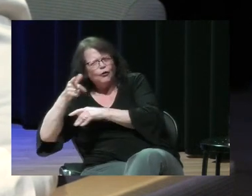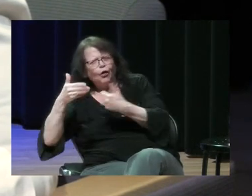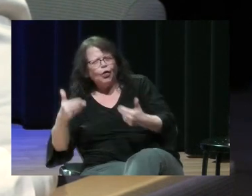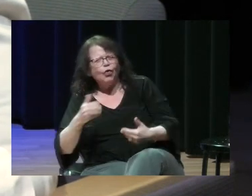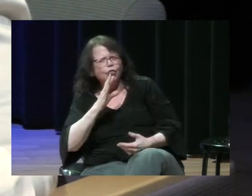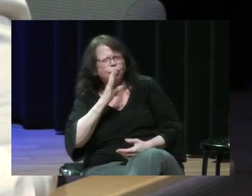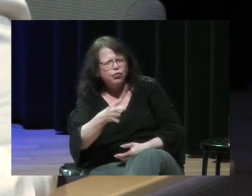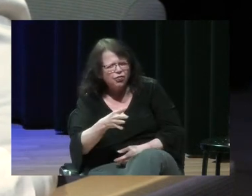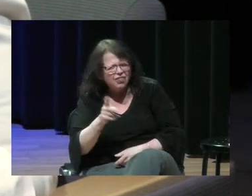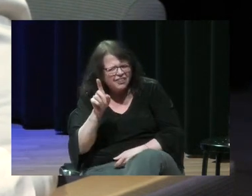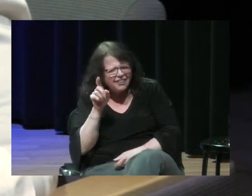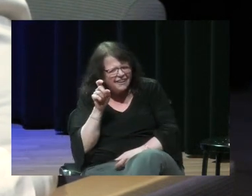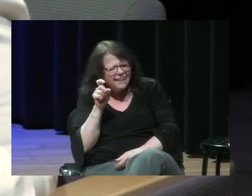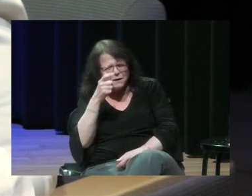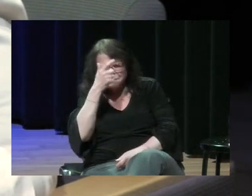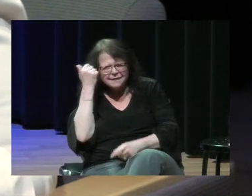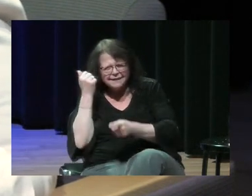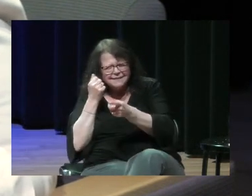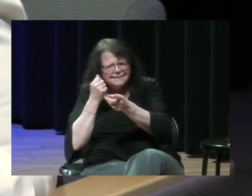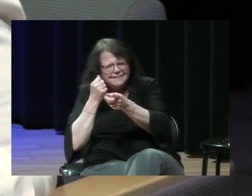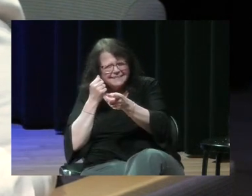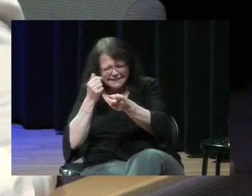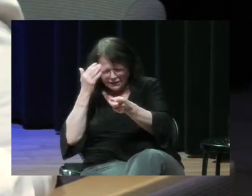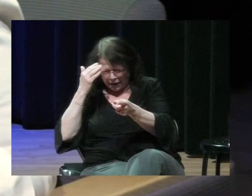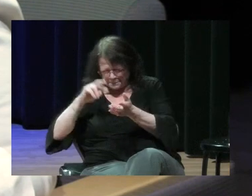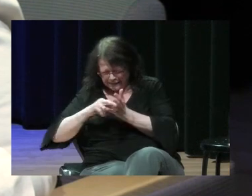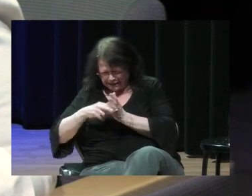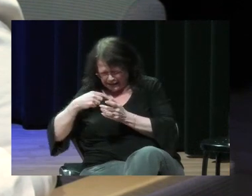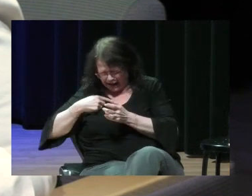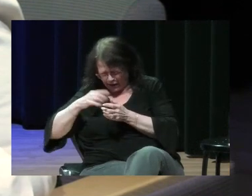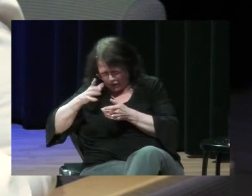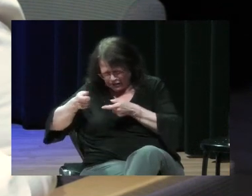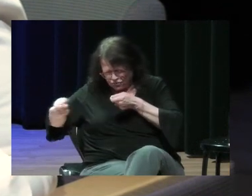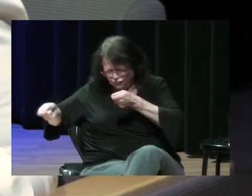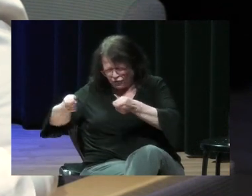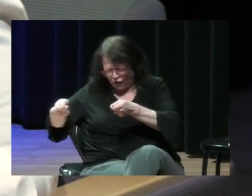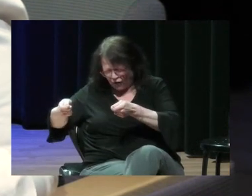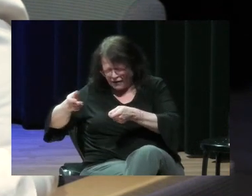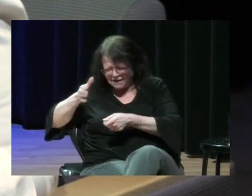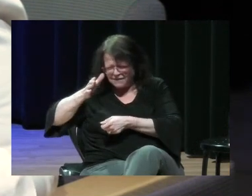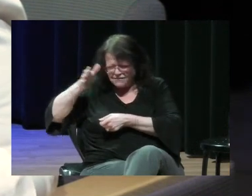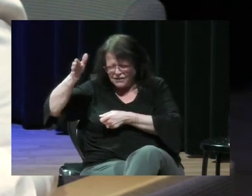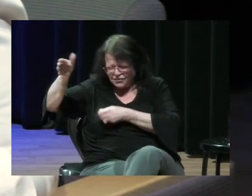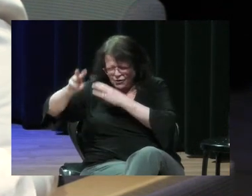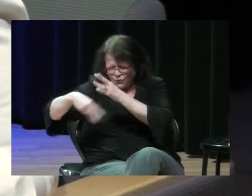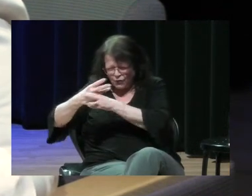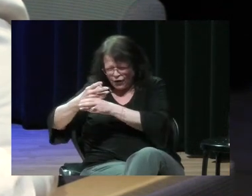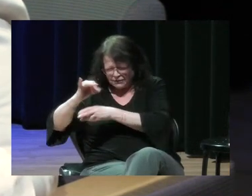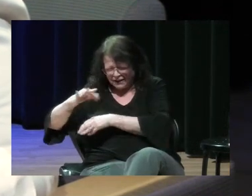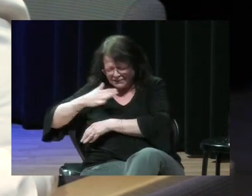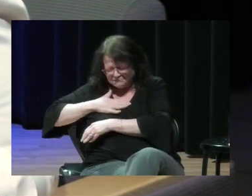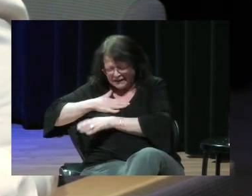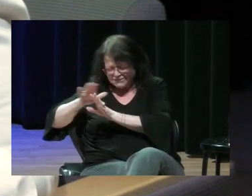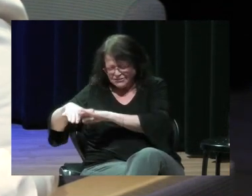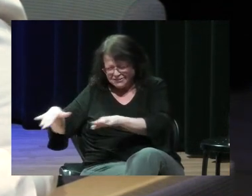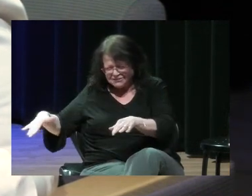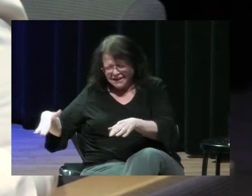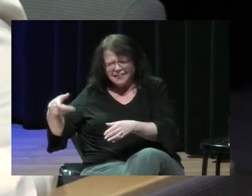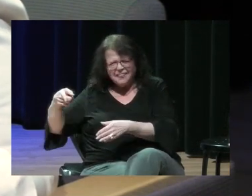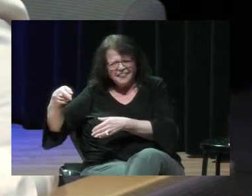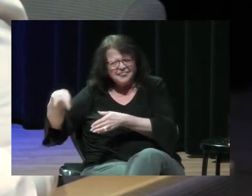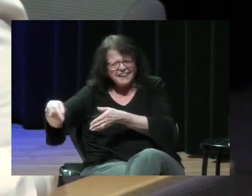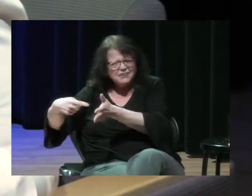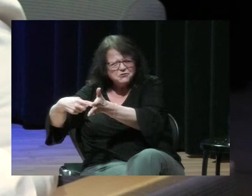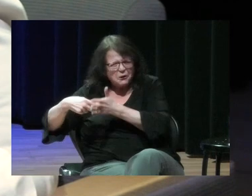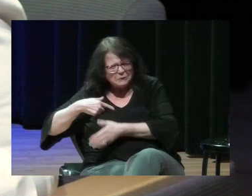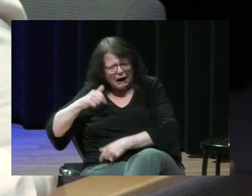has given me the idea that I'm gonna get to control the destiny of my children. They show me every day that, like, Godspeed, Mom, we